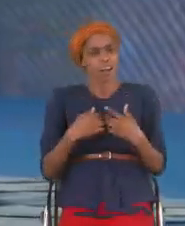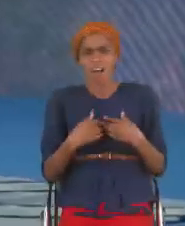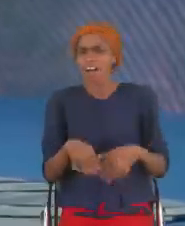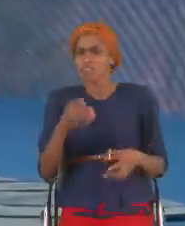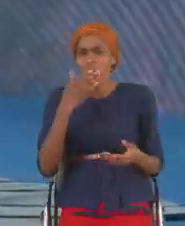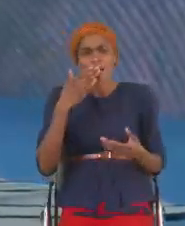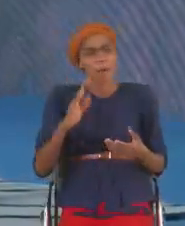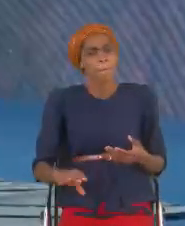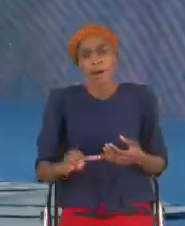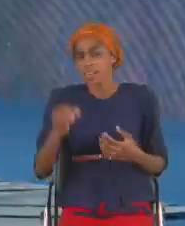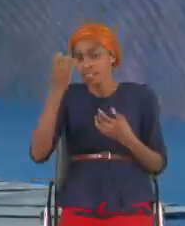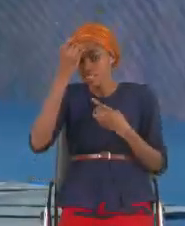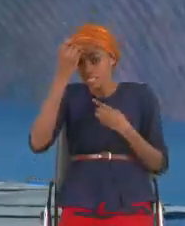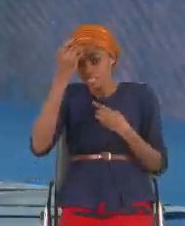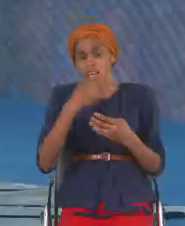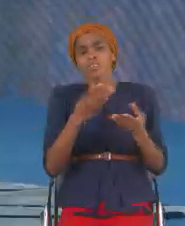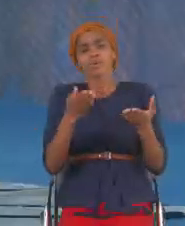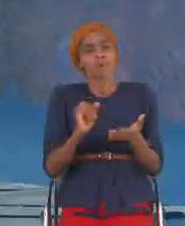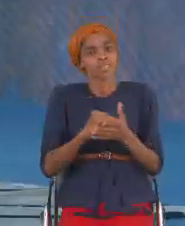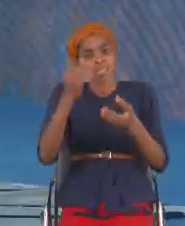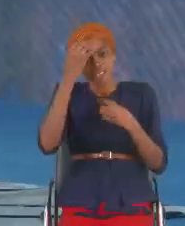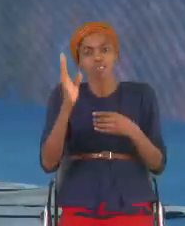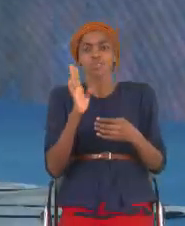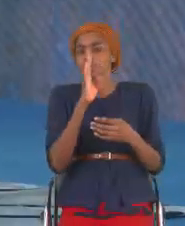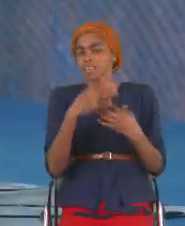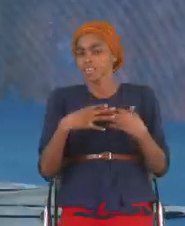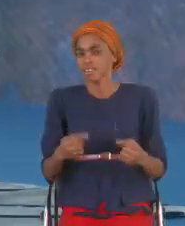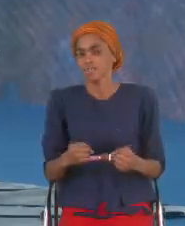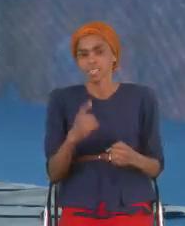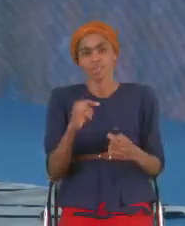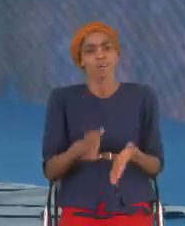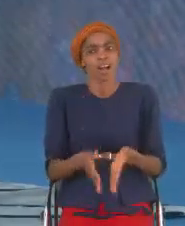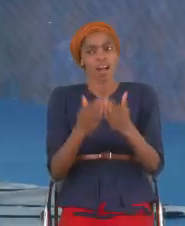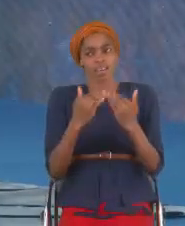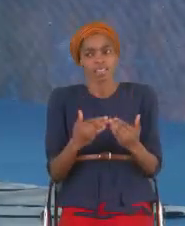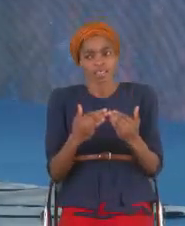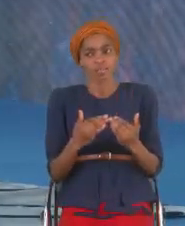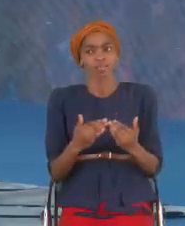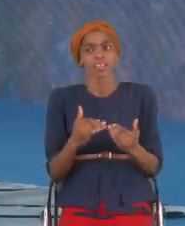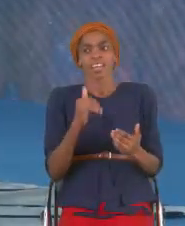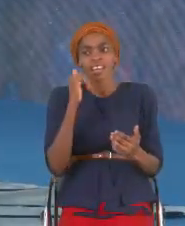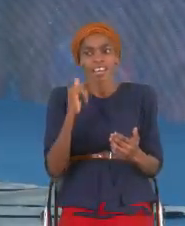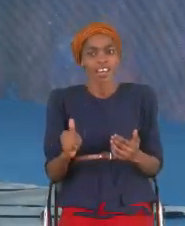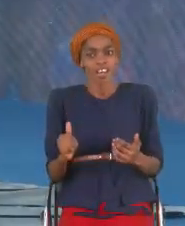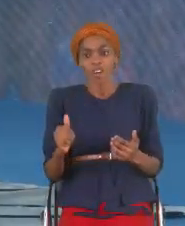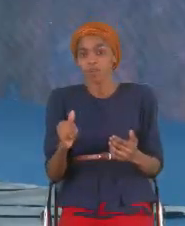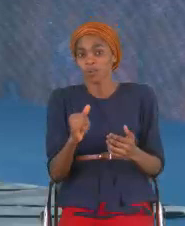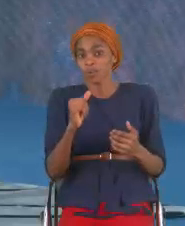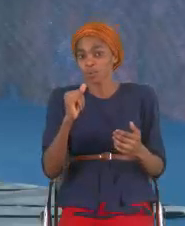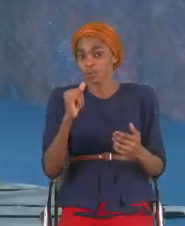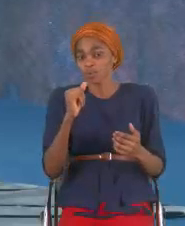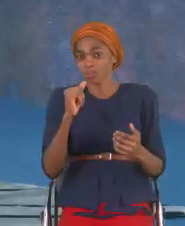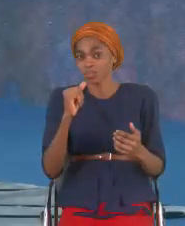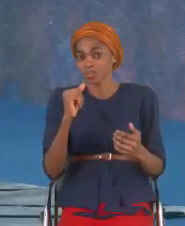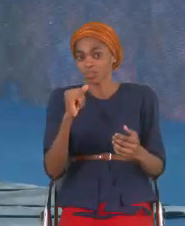you want that incurable disease to be healed. You are asking the question, "Have I come to the final